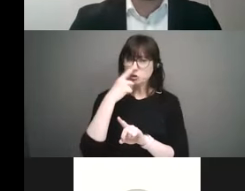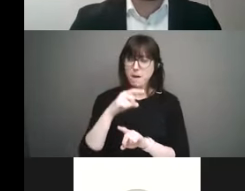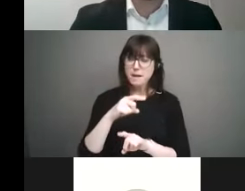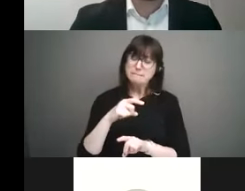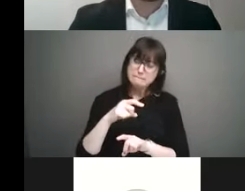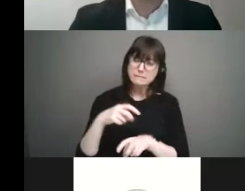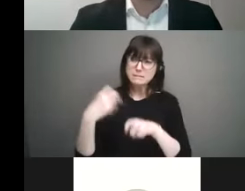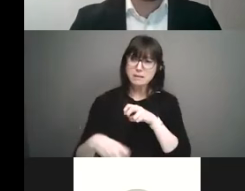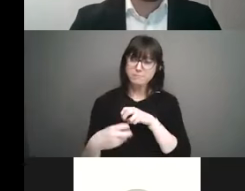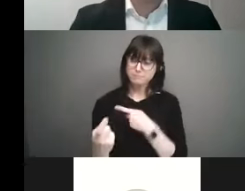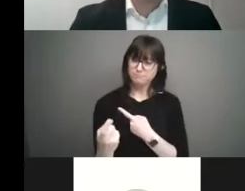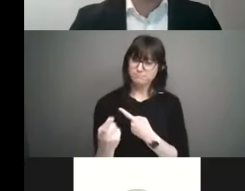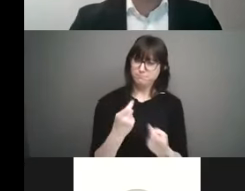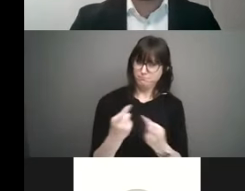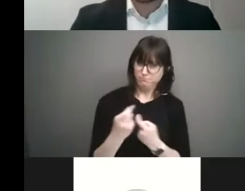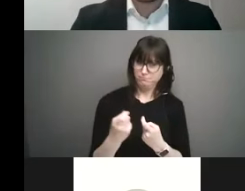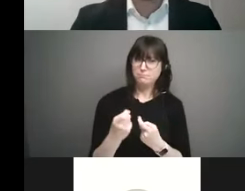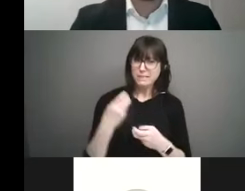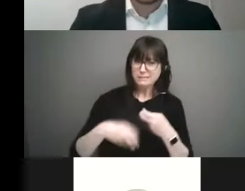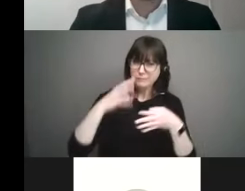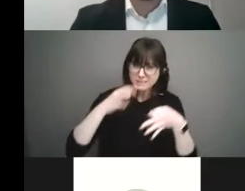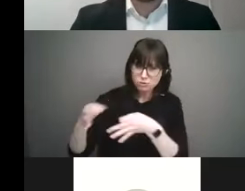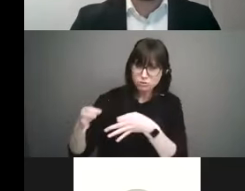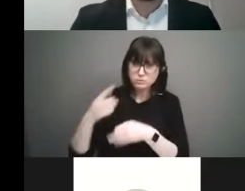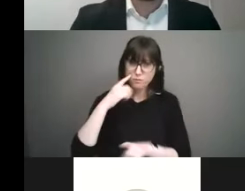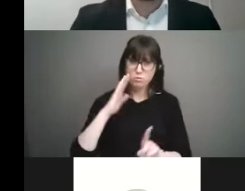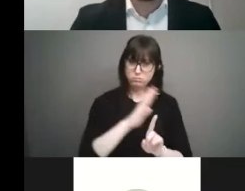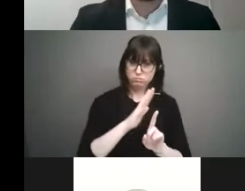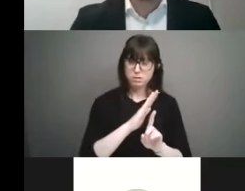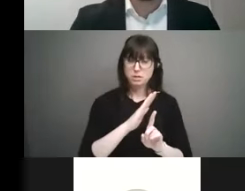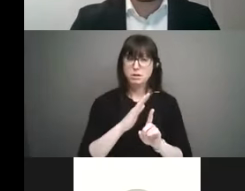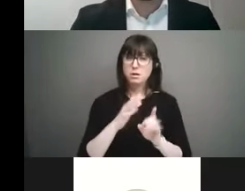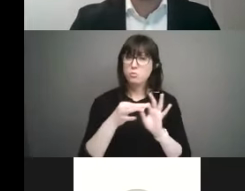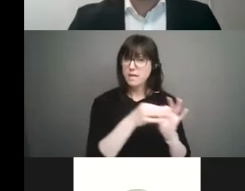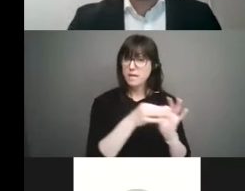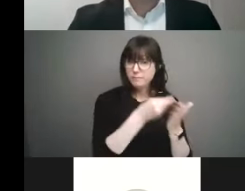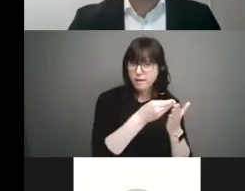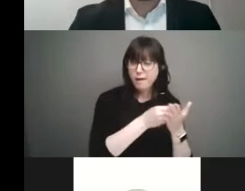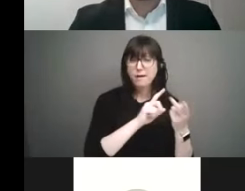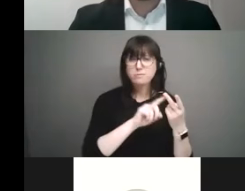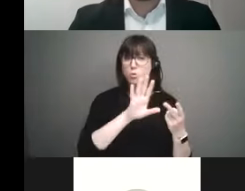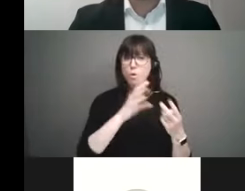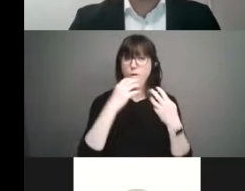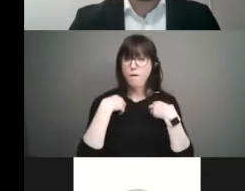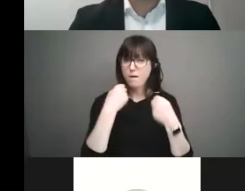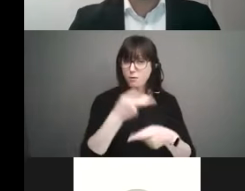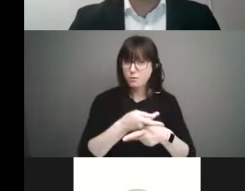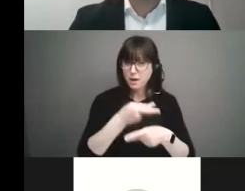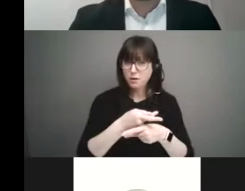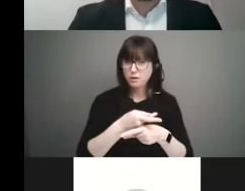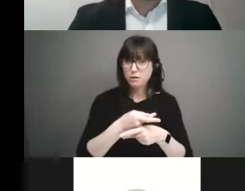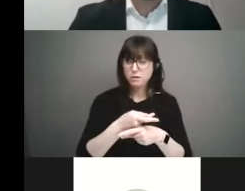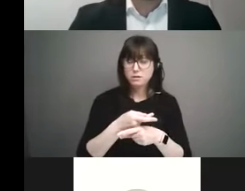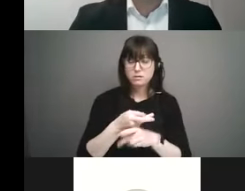make difficult decisions on your behalf, both financially and related to personal care. Is this a person that you trust